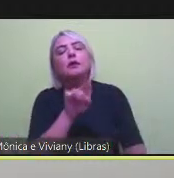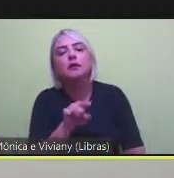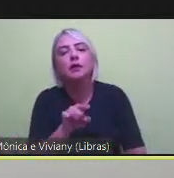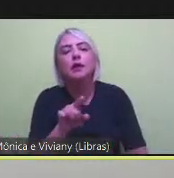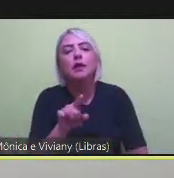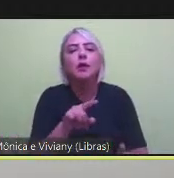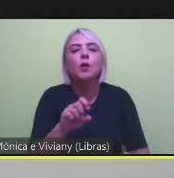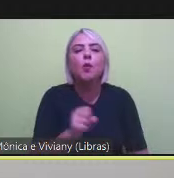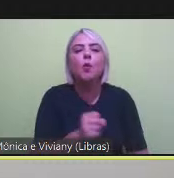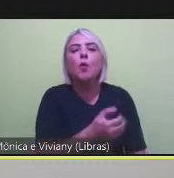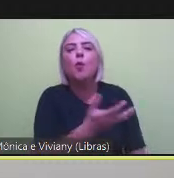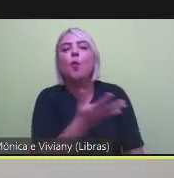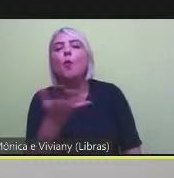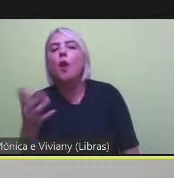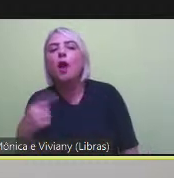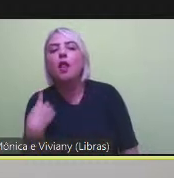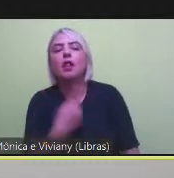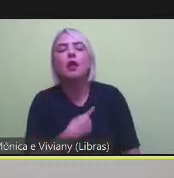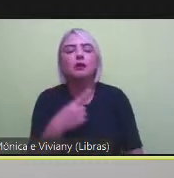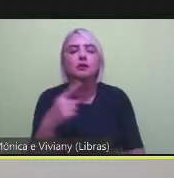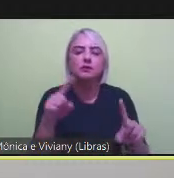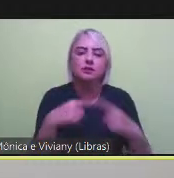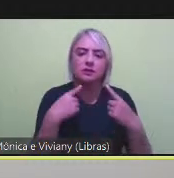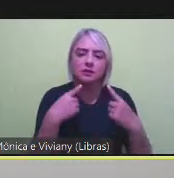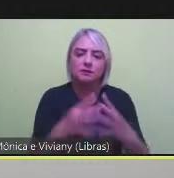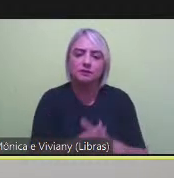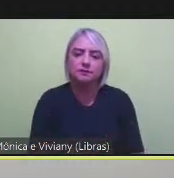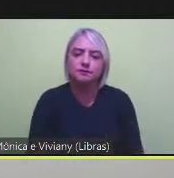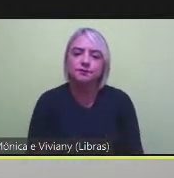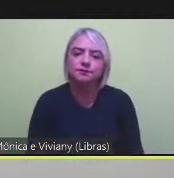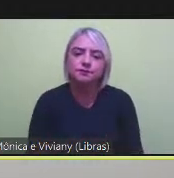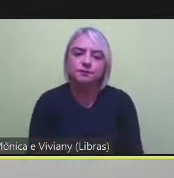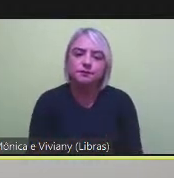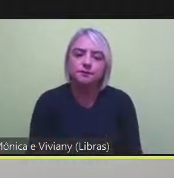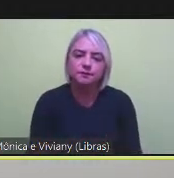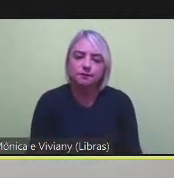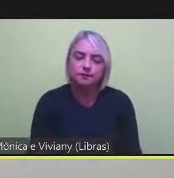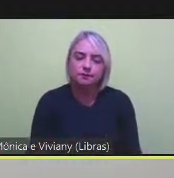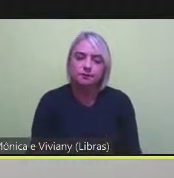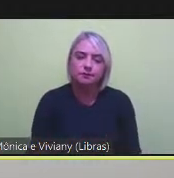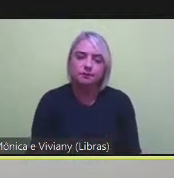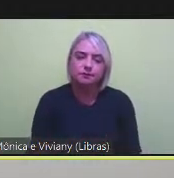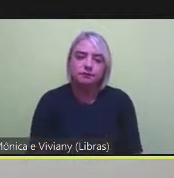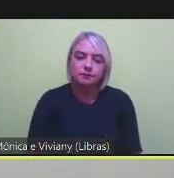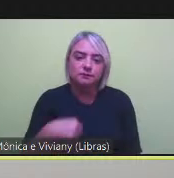leave this questioning, what are our challenges?